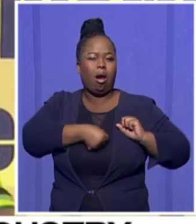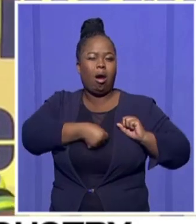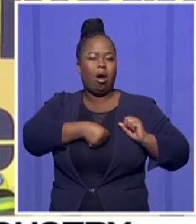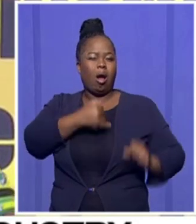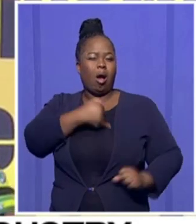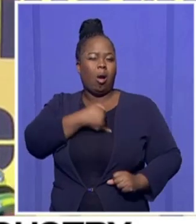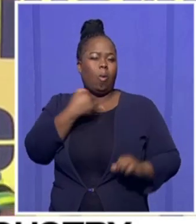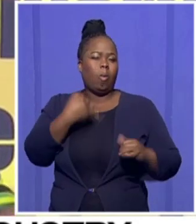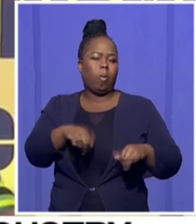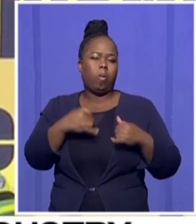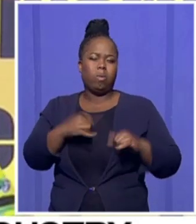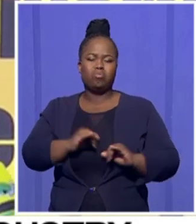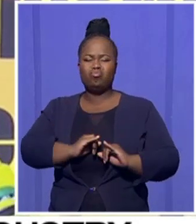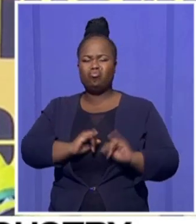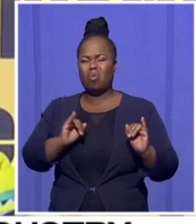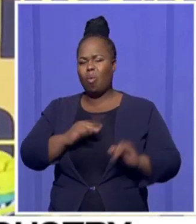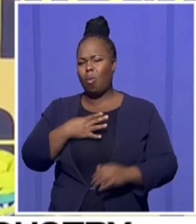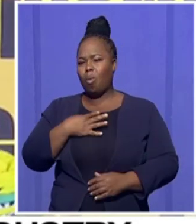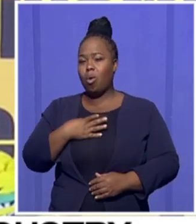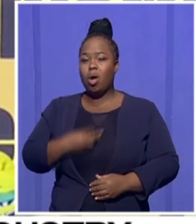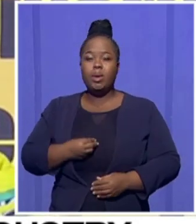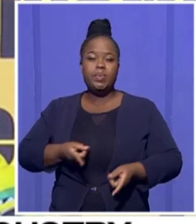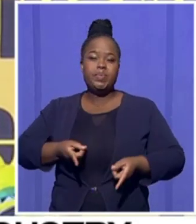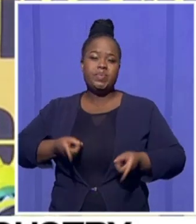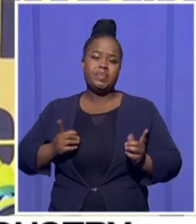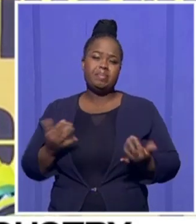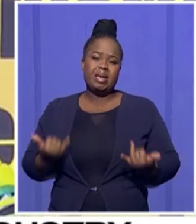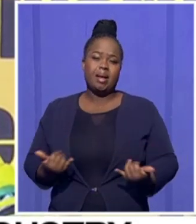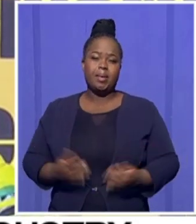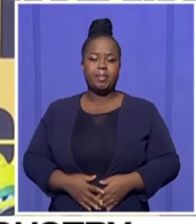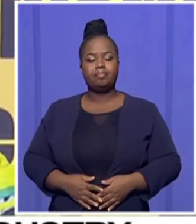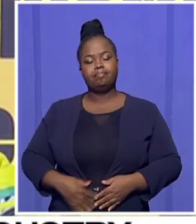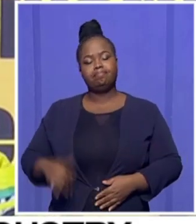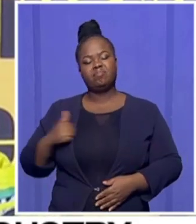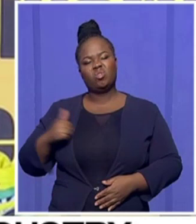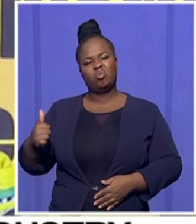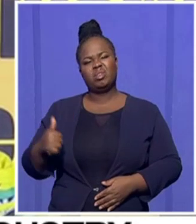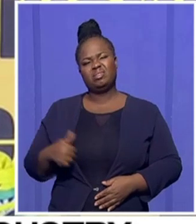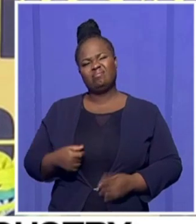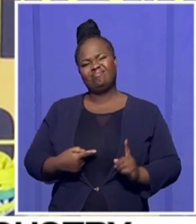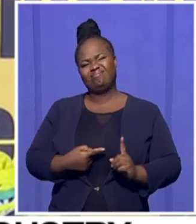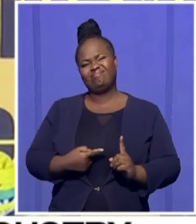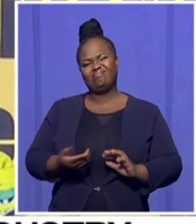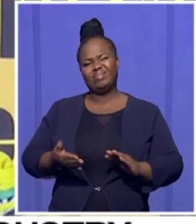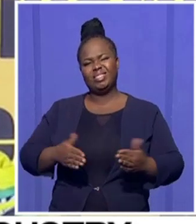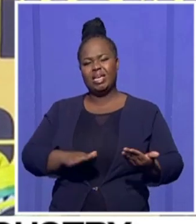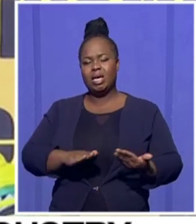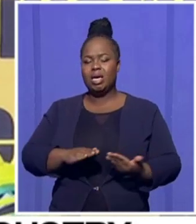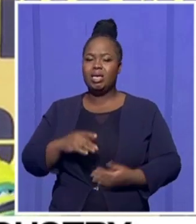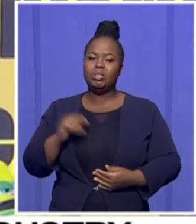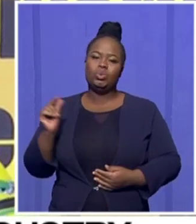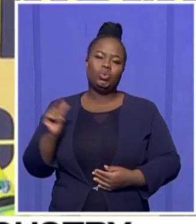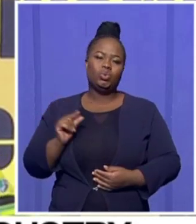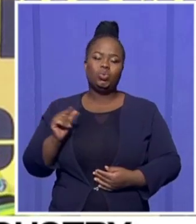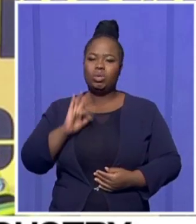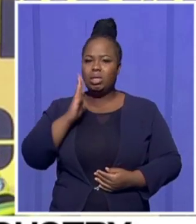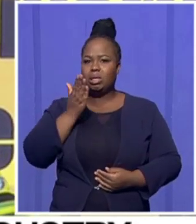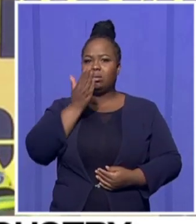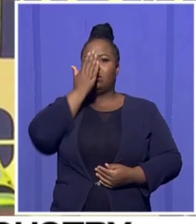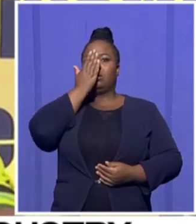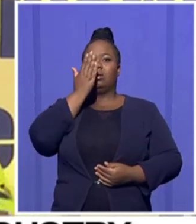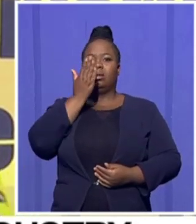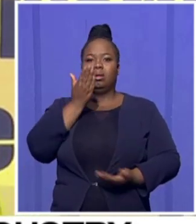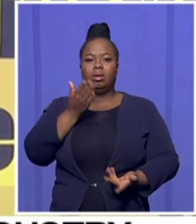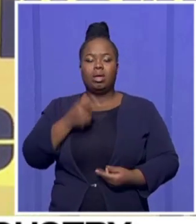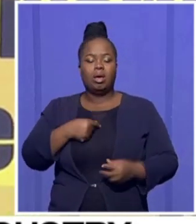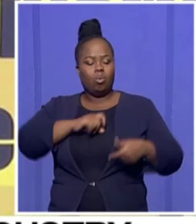hurt is too deep. Comrade Mpho left us too soon. He left gaping wounds in